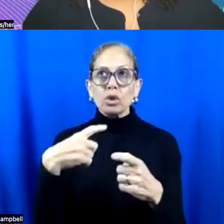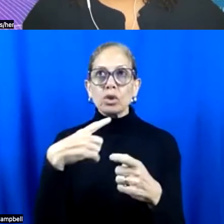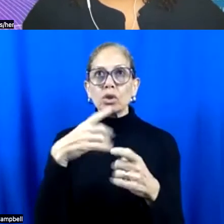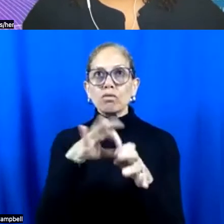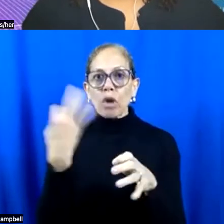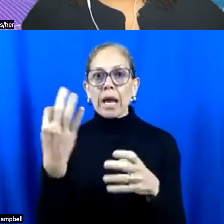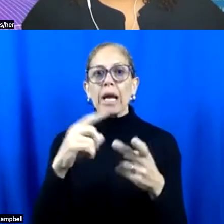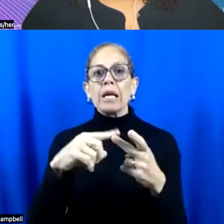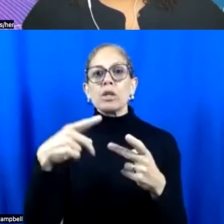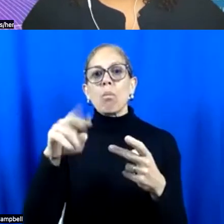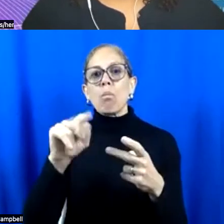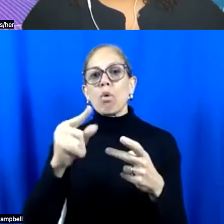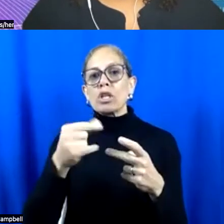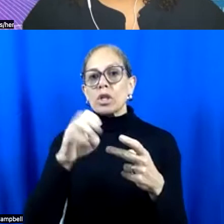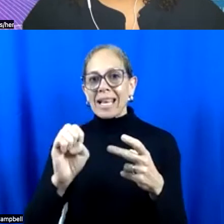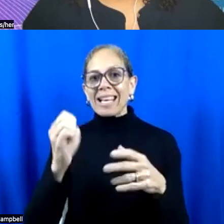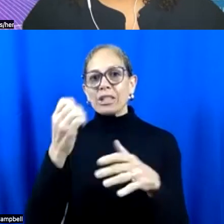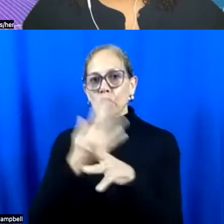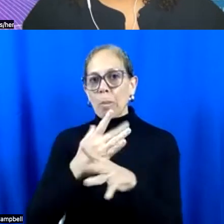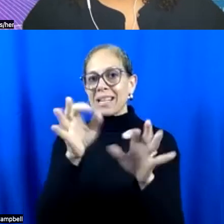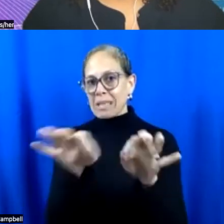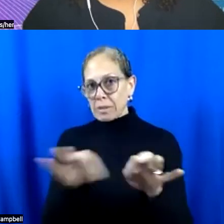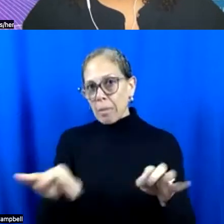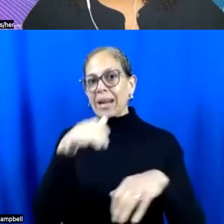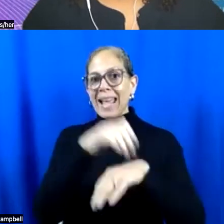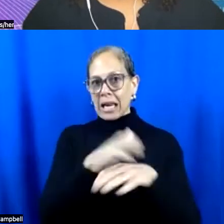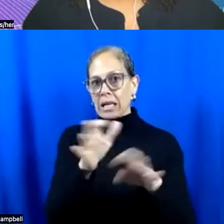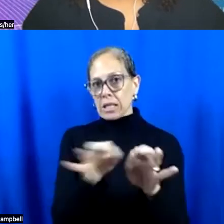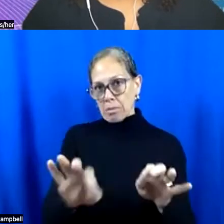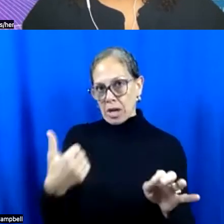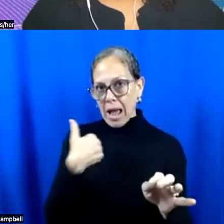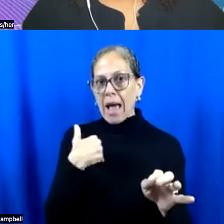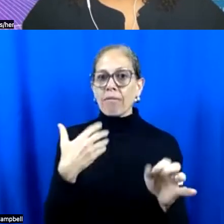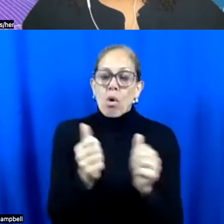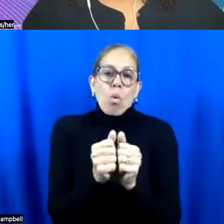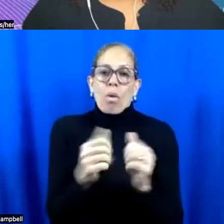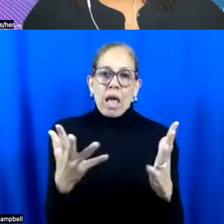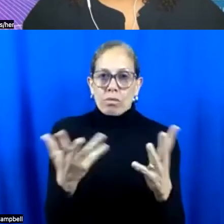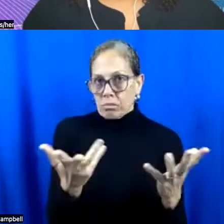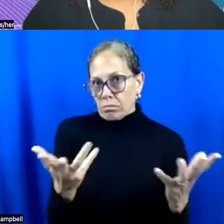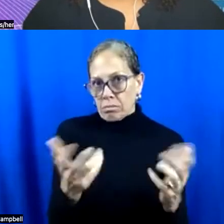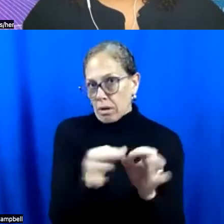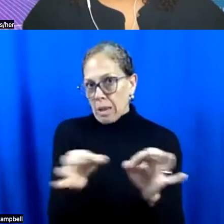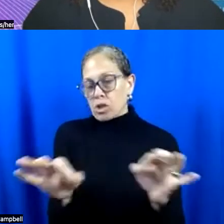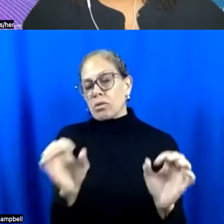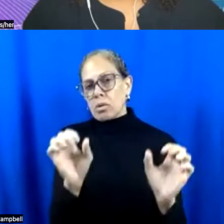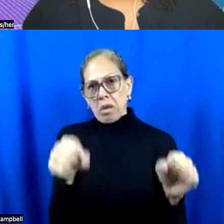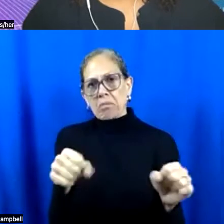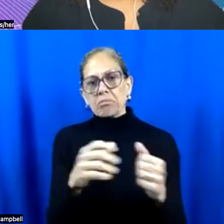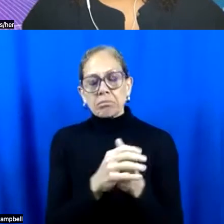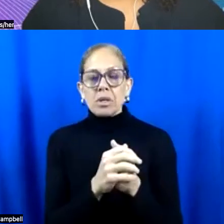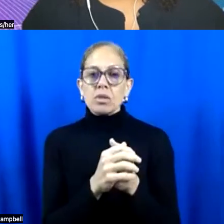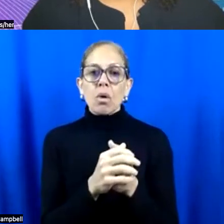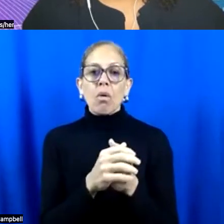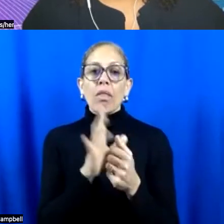French, Portuguese, and German subtitles, as well as English caption, or without any captions or subtitles. So